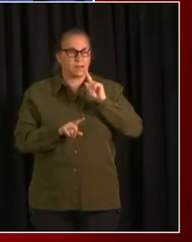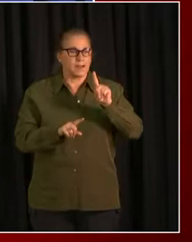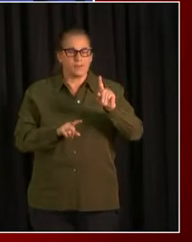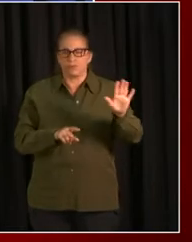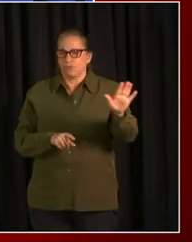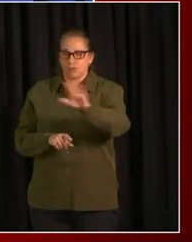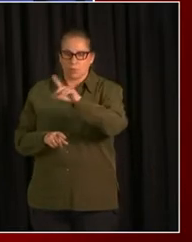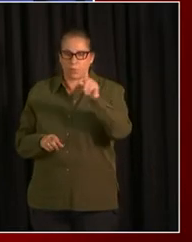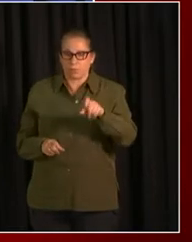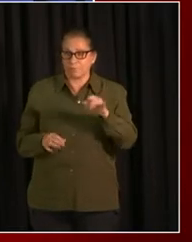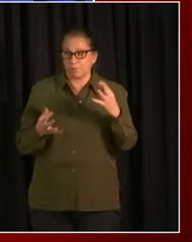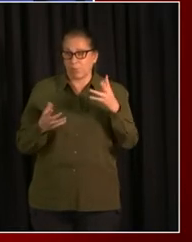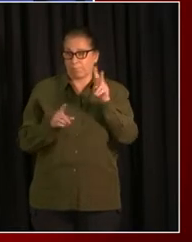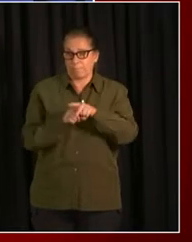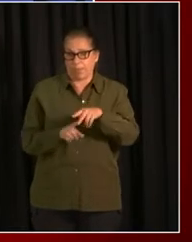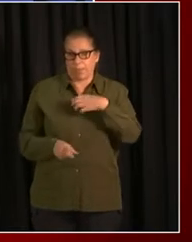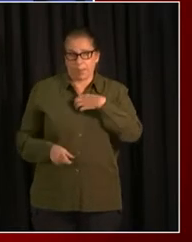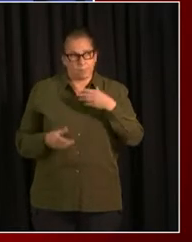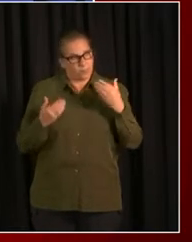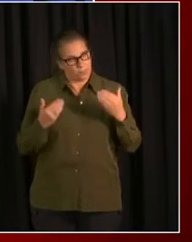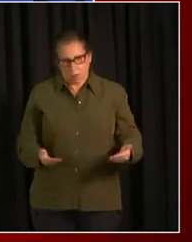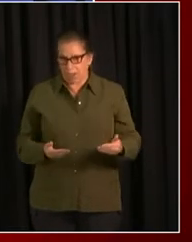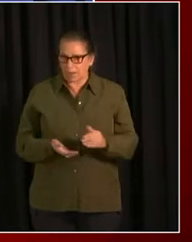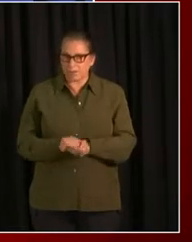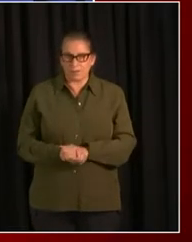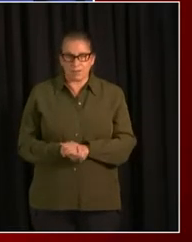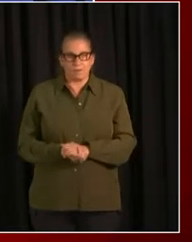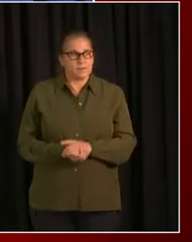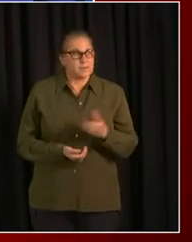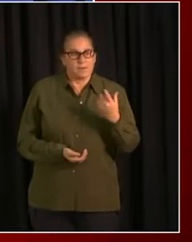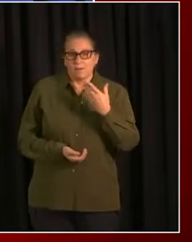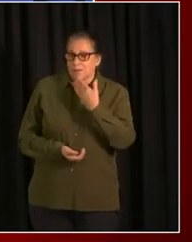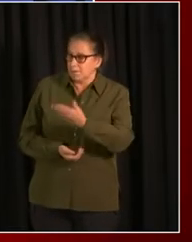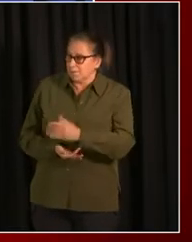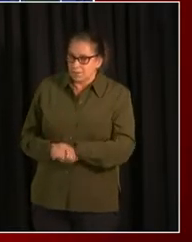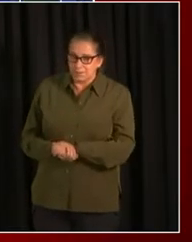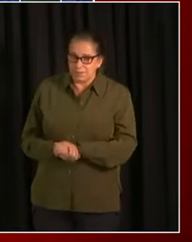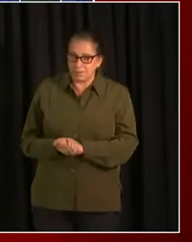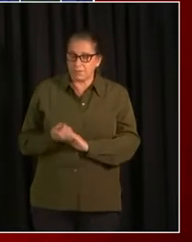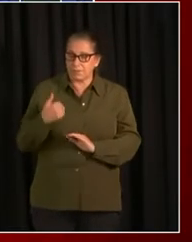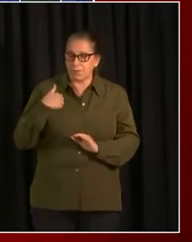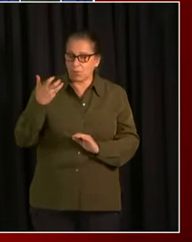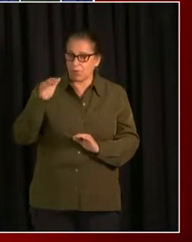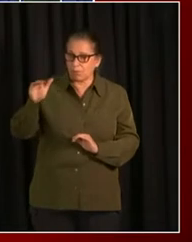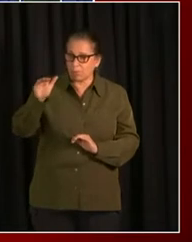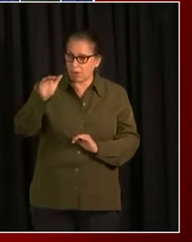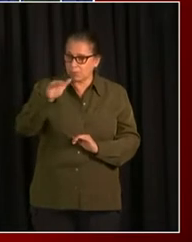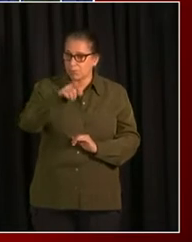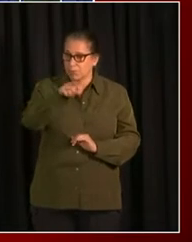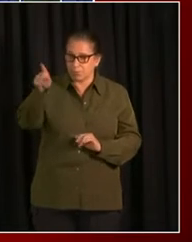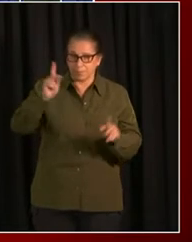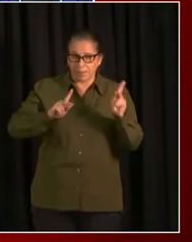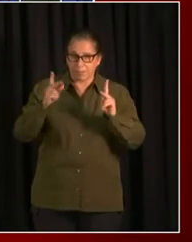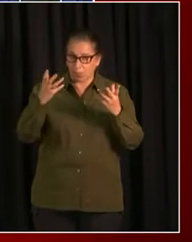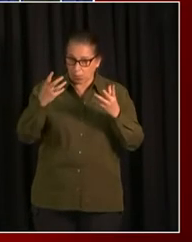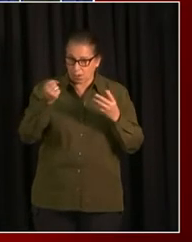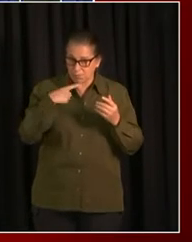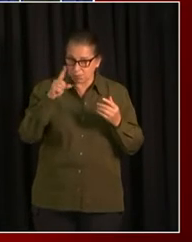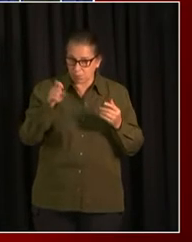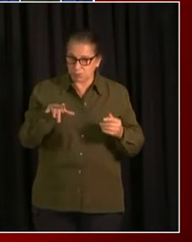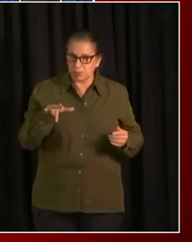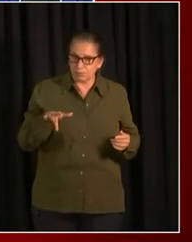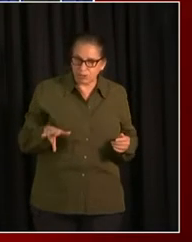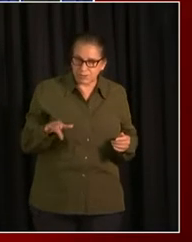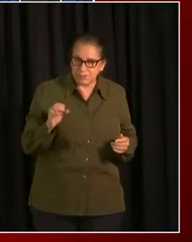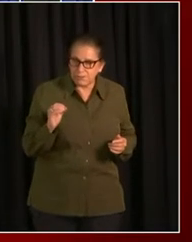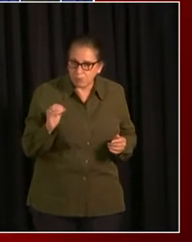So thank you. Thank you, Director Rodriguez. So again, to remind everyone, you can press 0 now to be entered